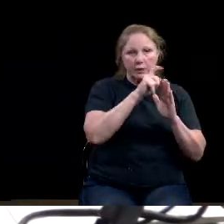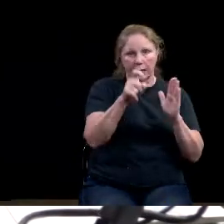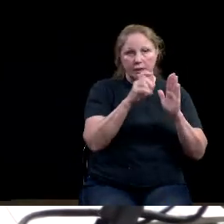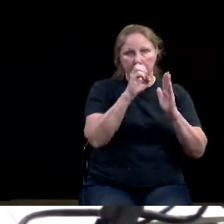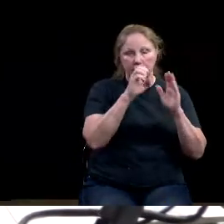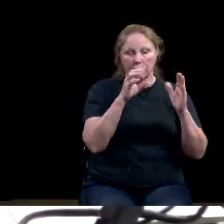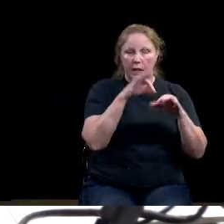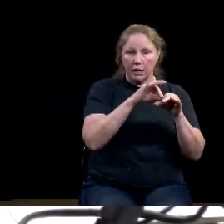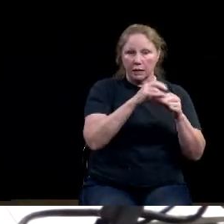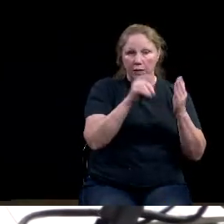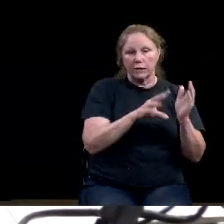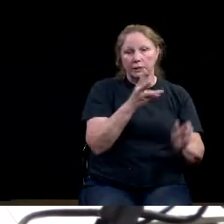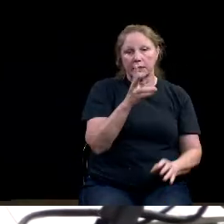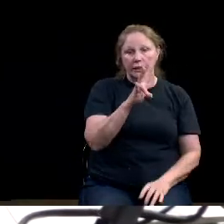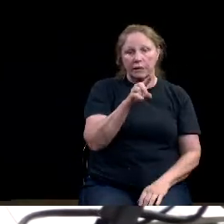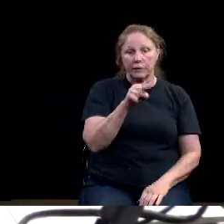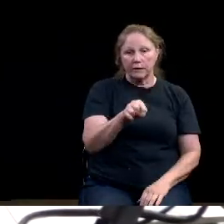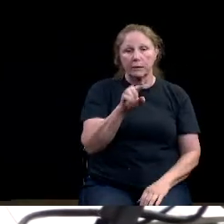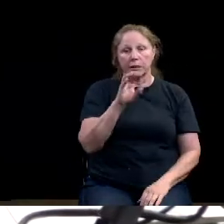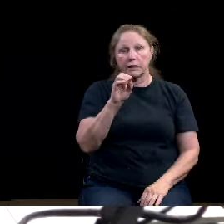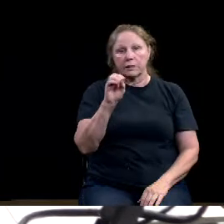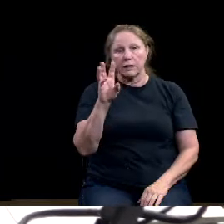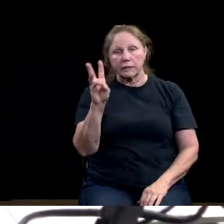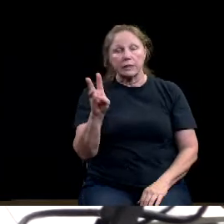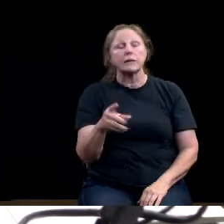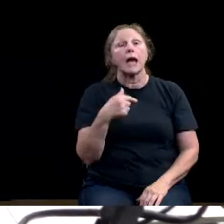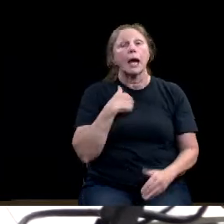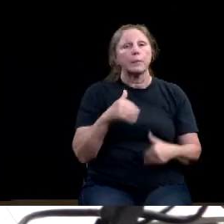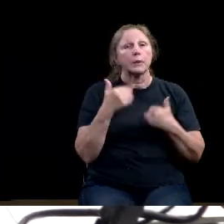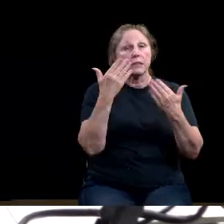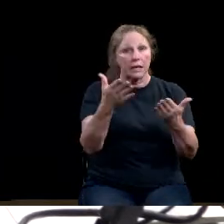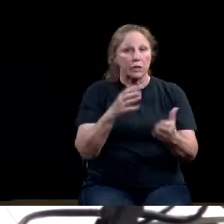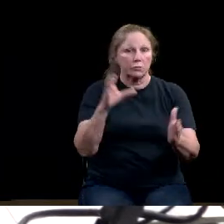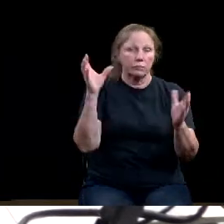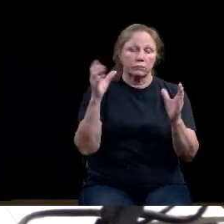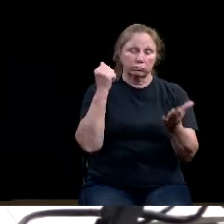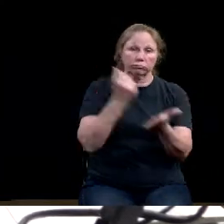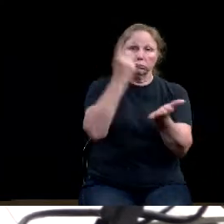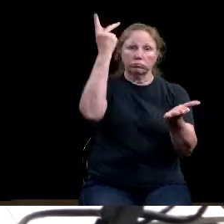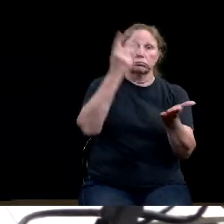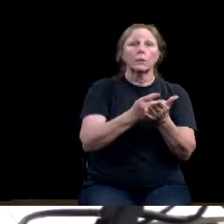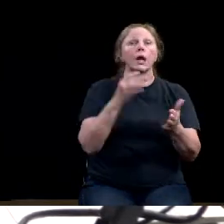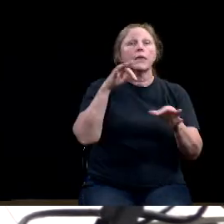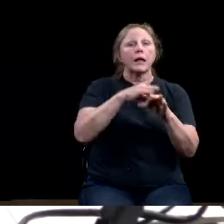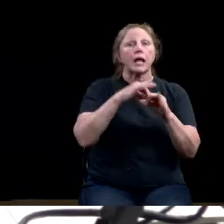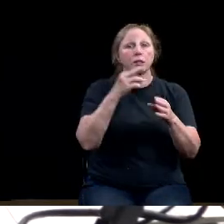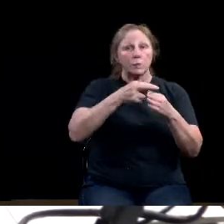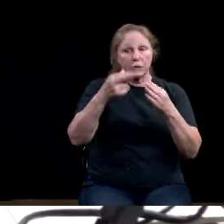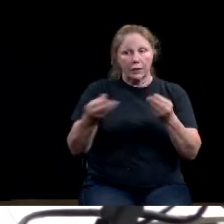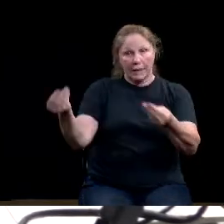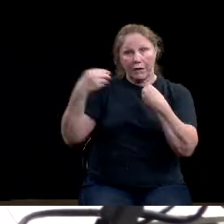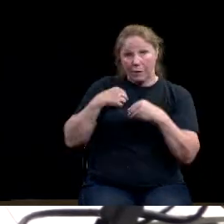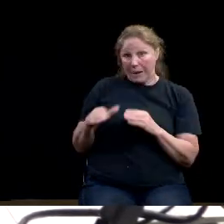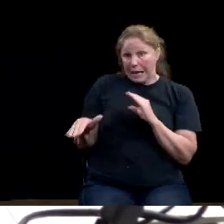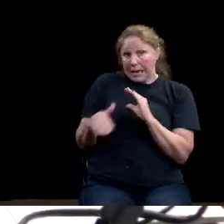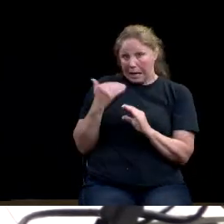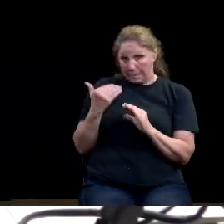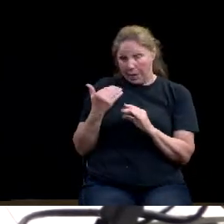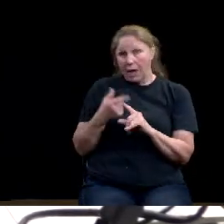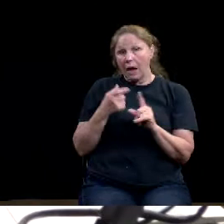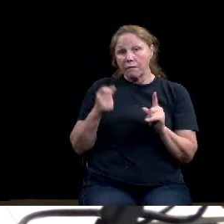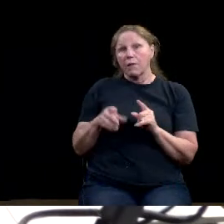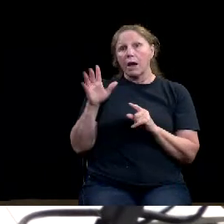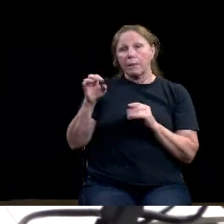via email from the McLennan County Elections Administrator on May 10th of 2021. Pursuant to the election service